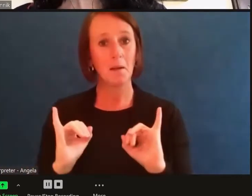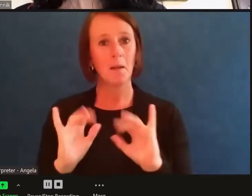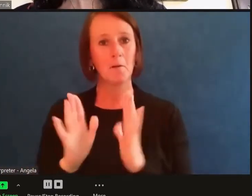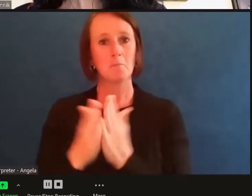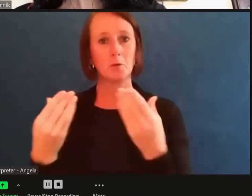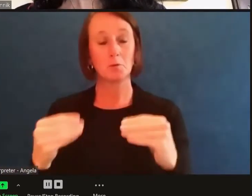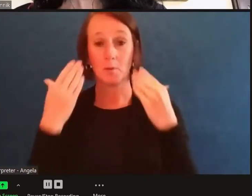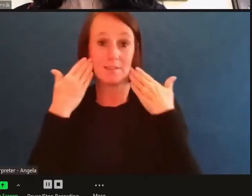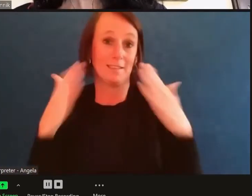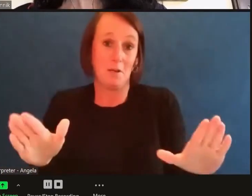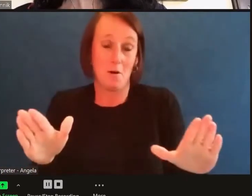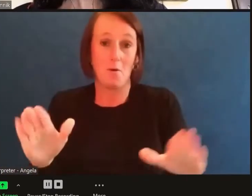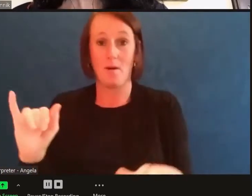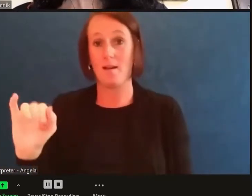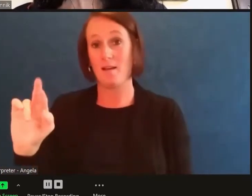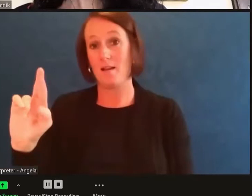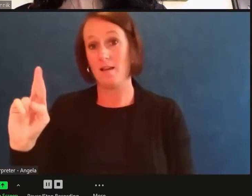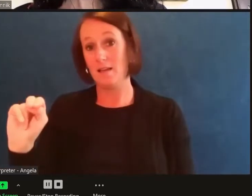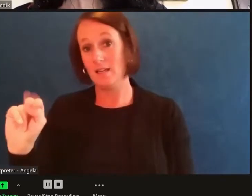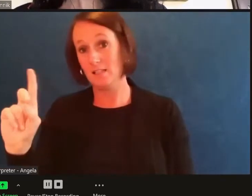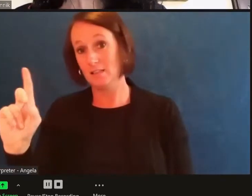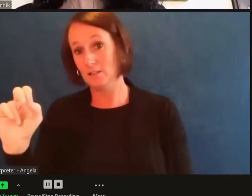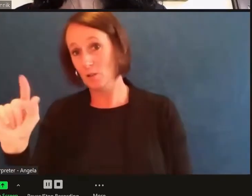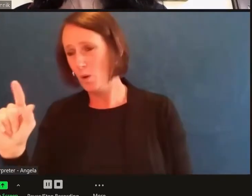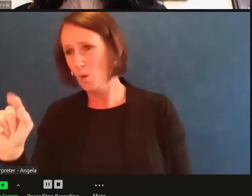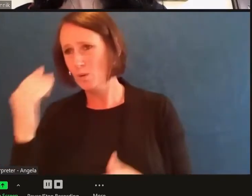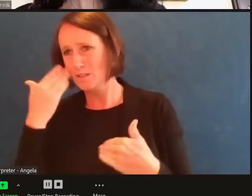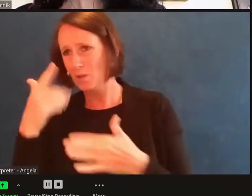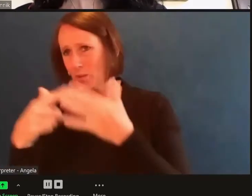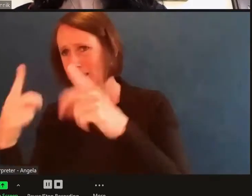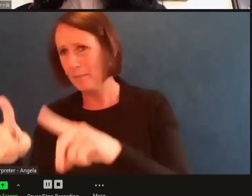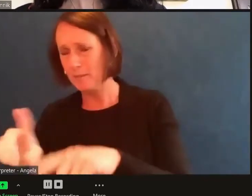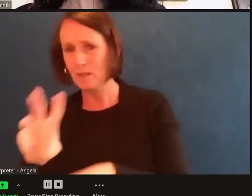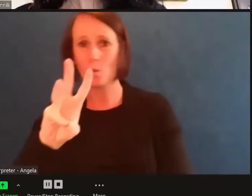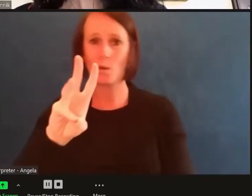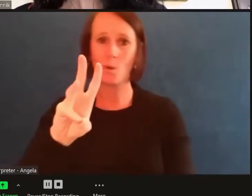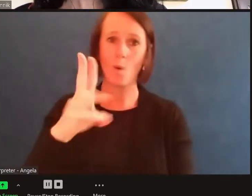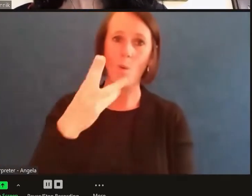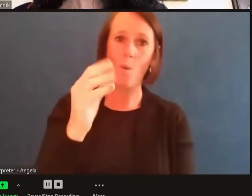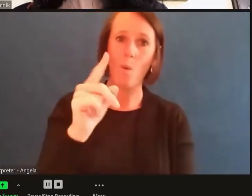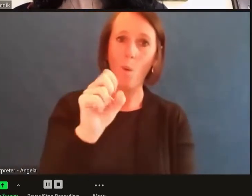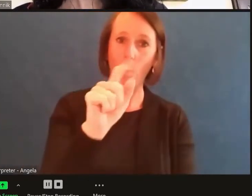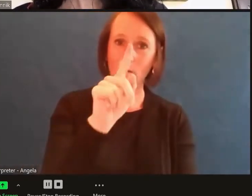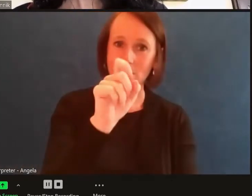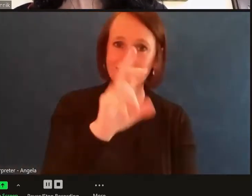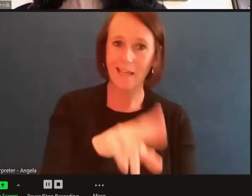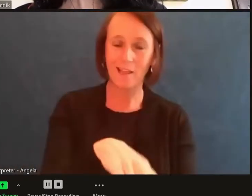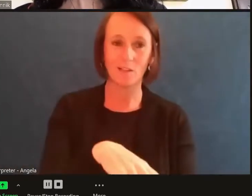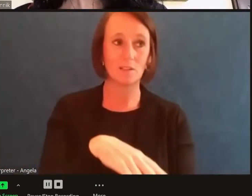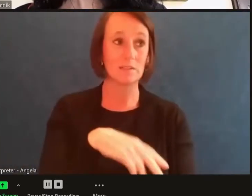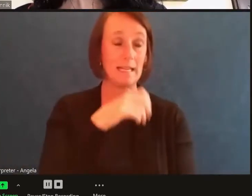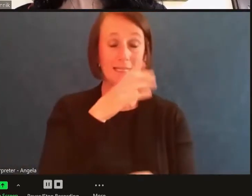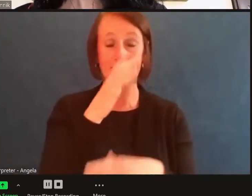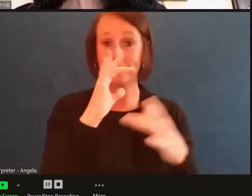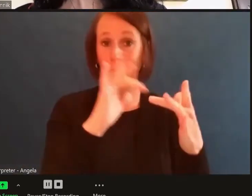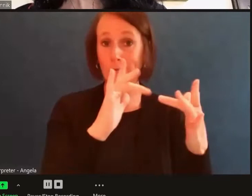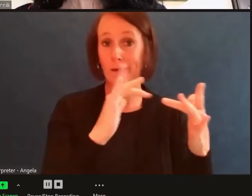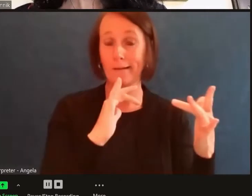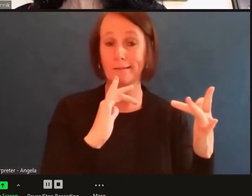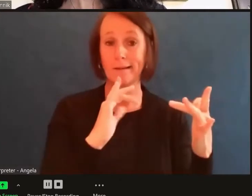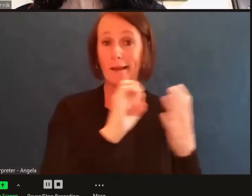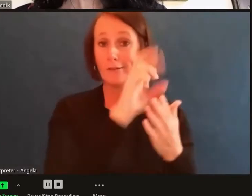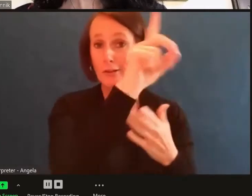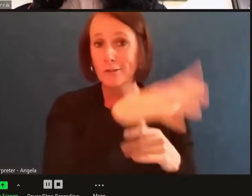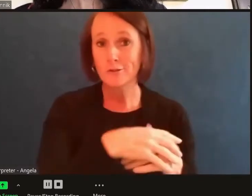at Indigo. Indigo didn't know what was going on with wholesalers. Wholesalers didn't connect with faculties of education, who didn't coordinate that